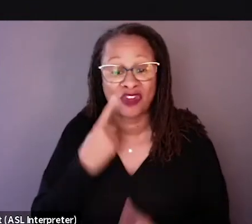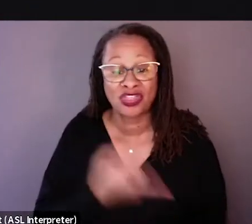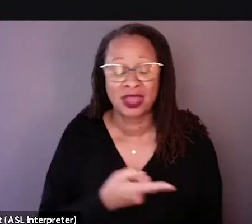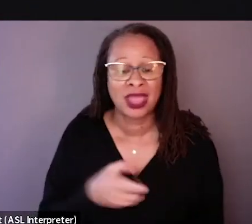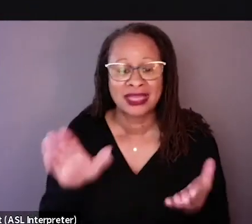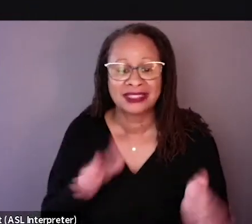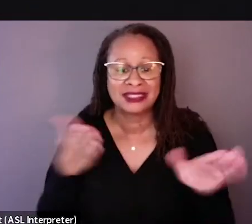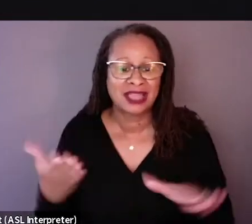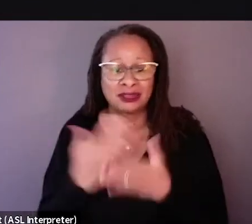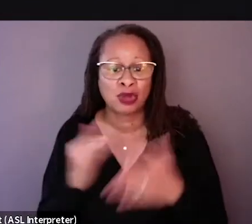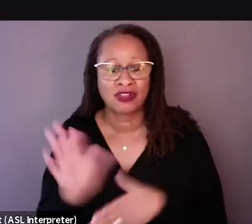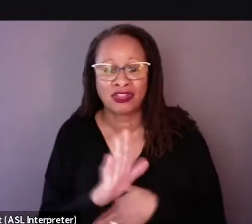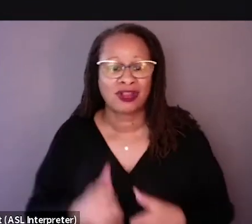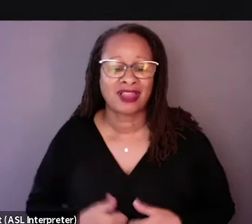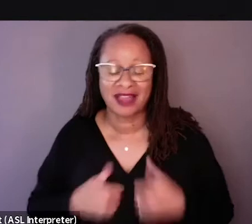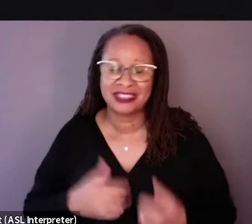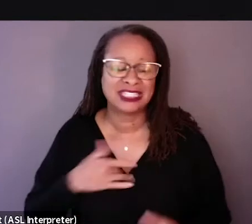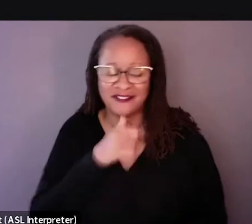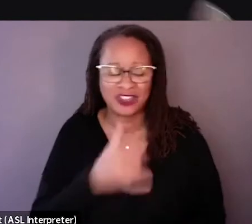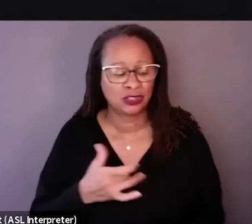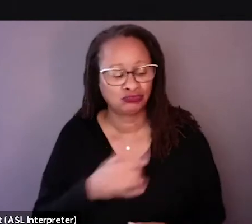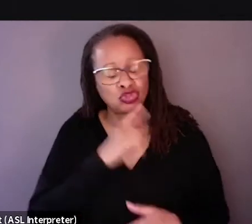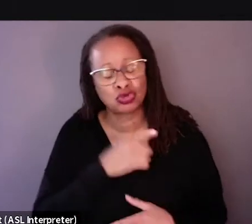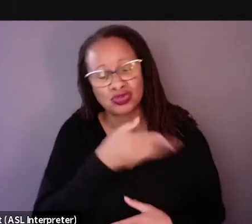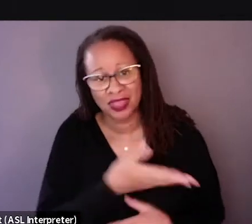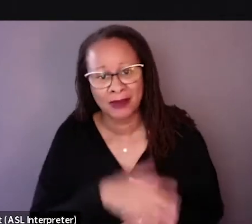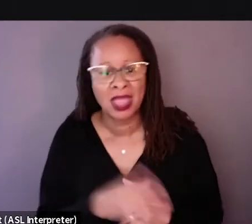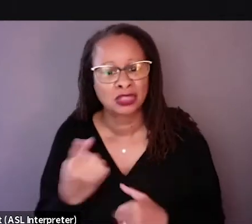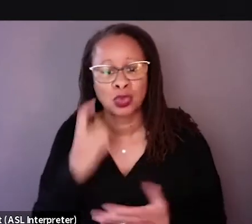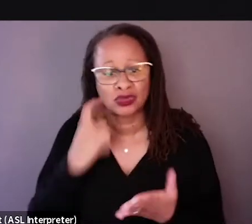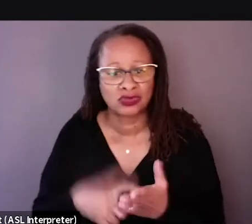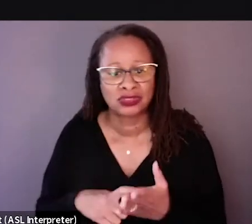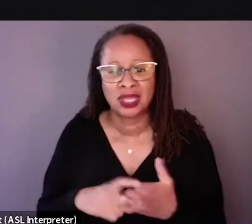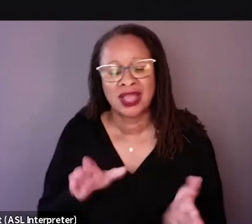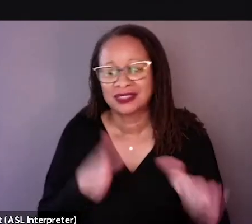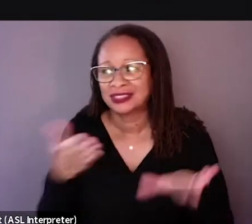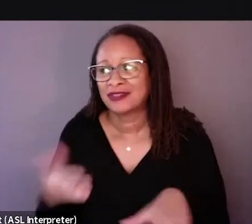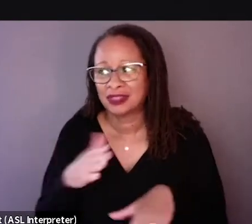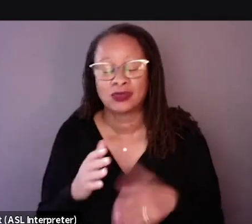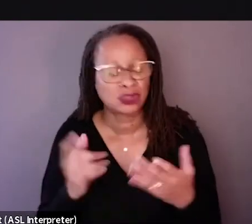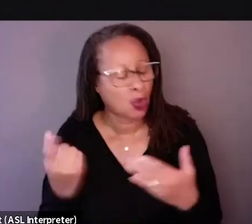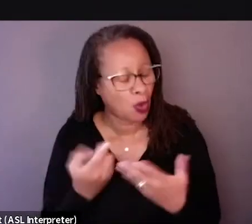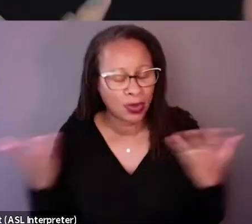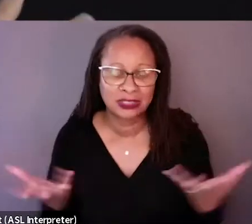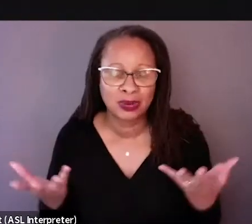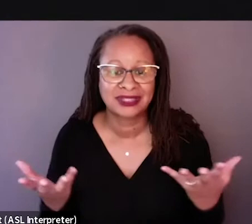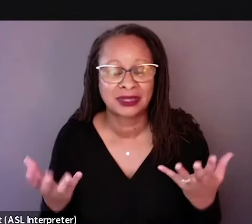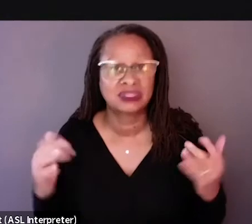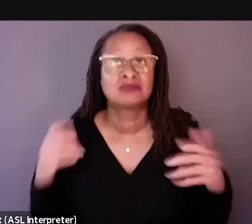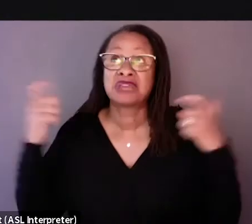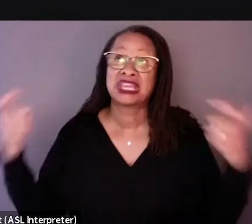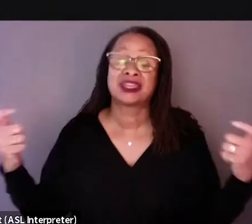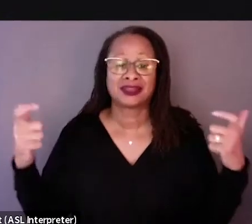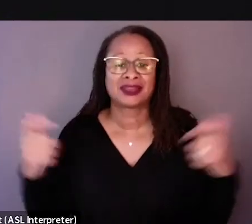such a part of their life, it didn't feel true to them either. Like, there was always an acknowledgement that death was omnipresent. So it seemed like it had to be kind of